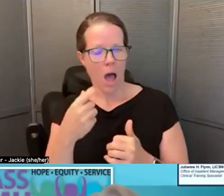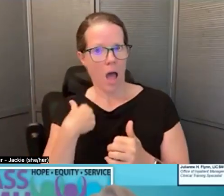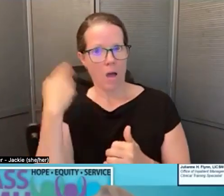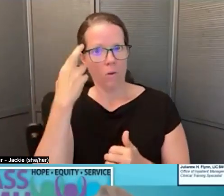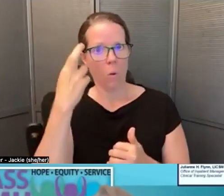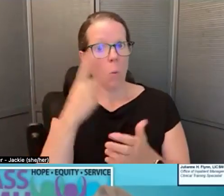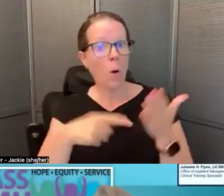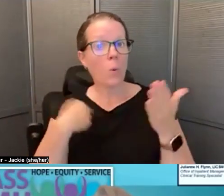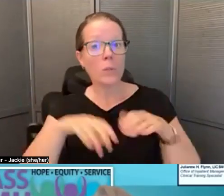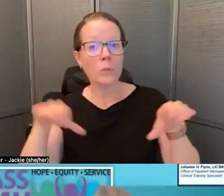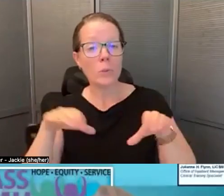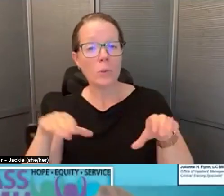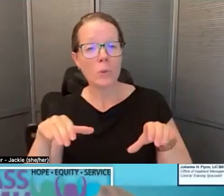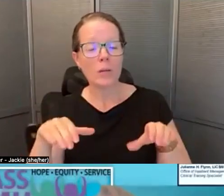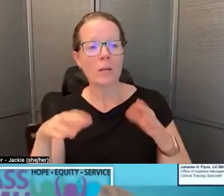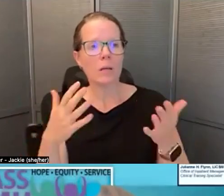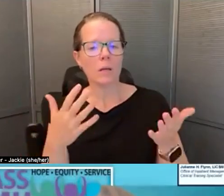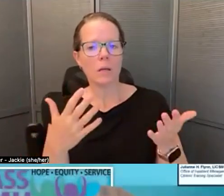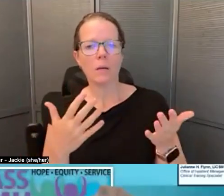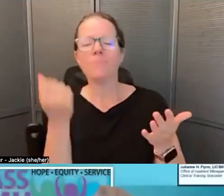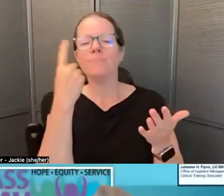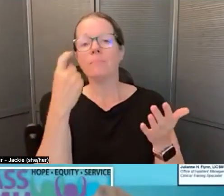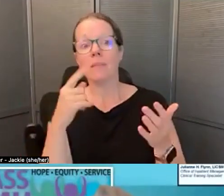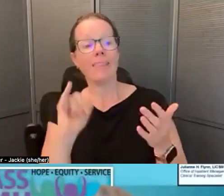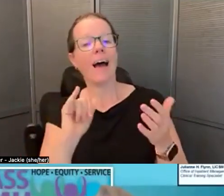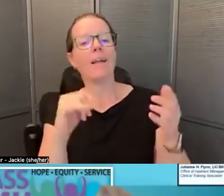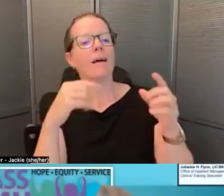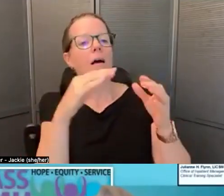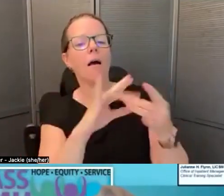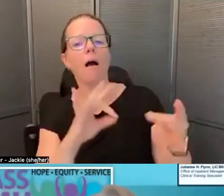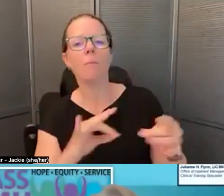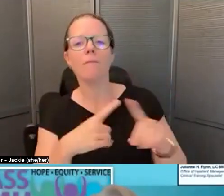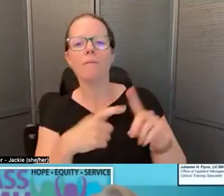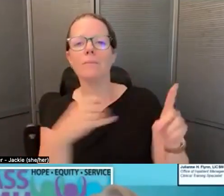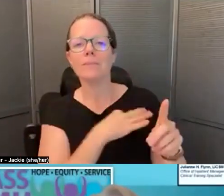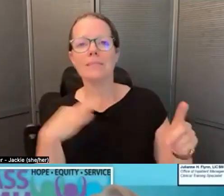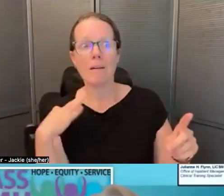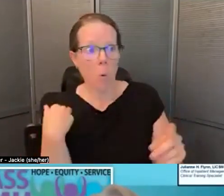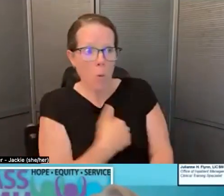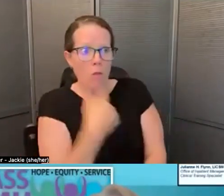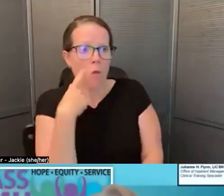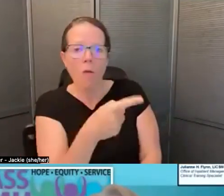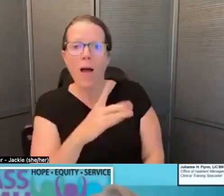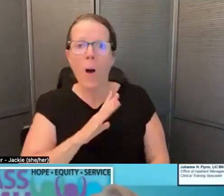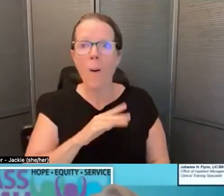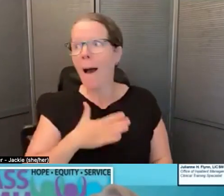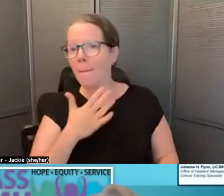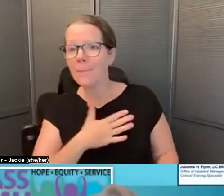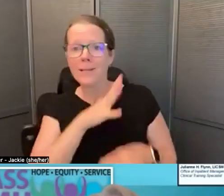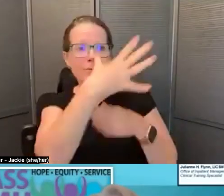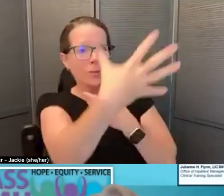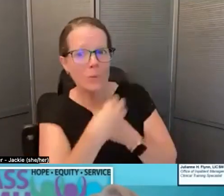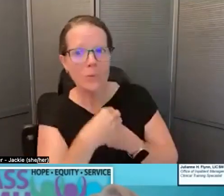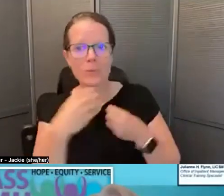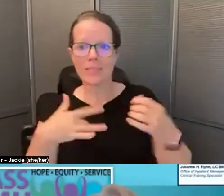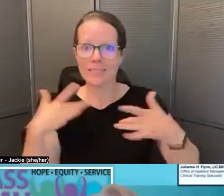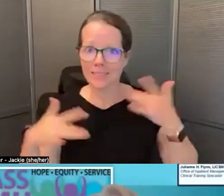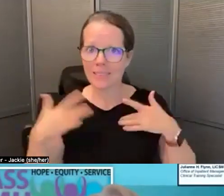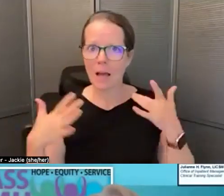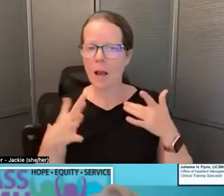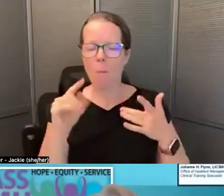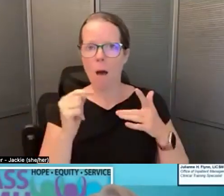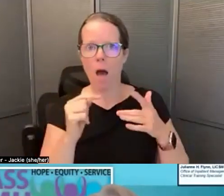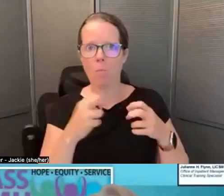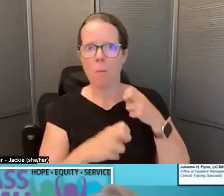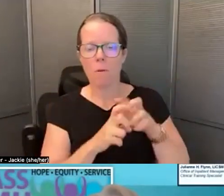coming from staff that we thought they were happy and included and excited. So we could have easily become defensive